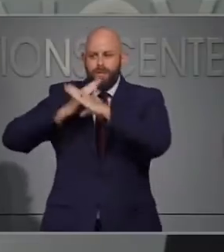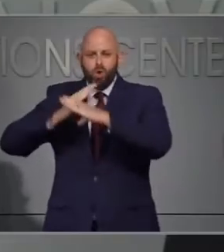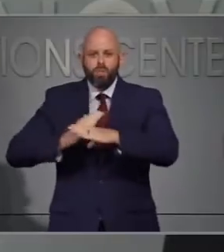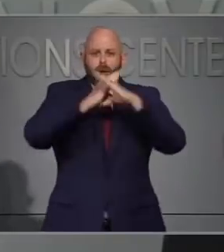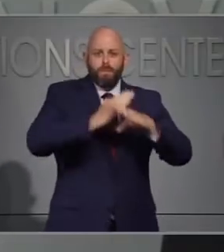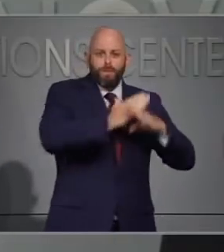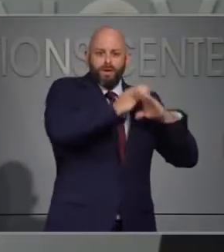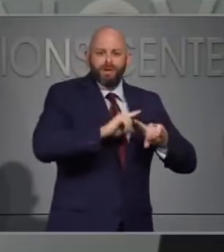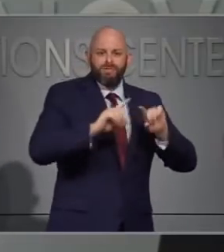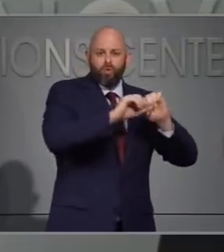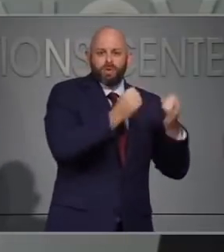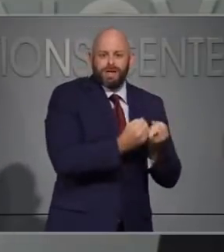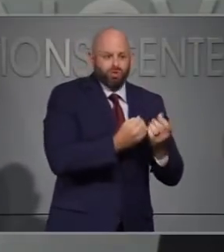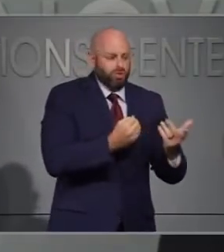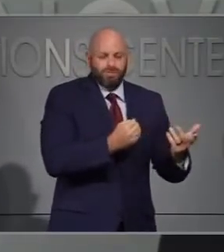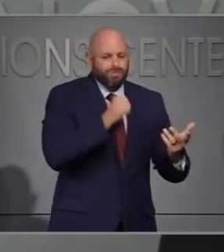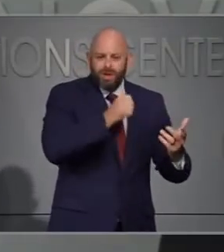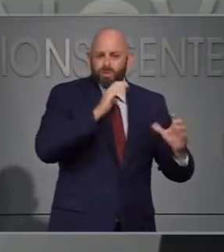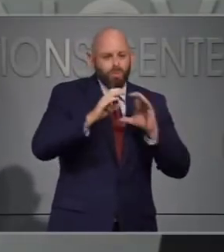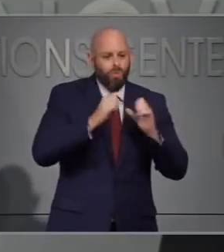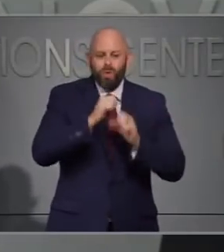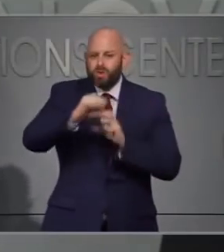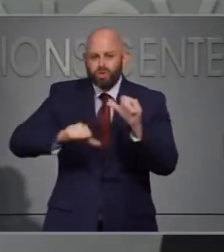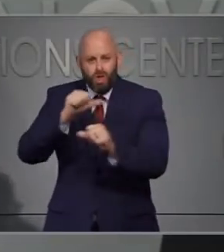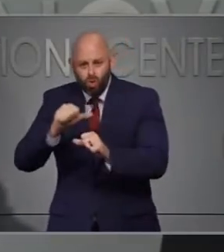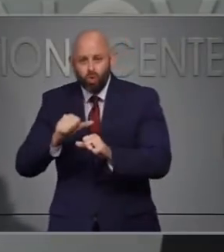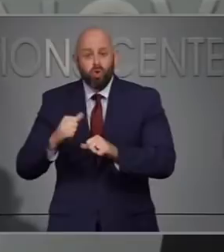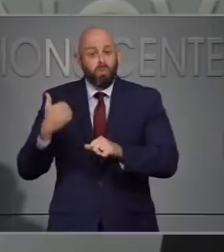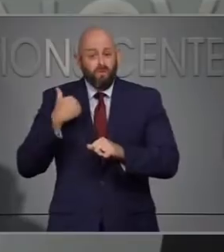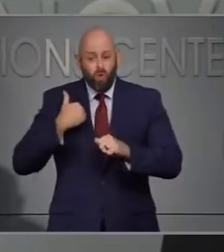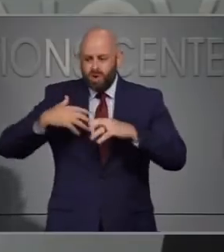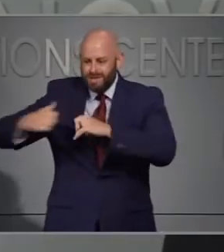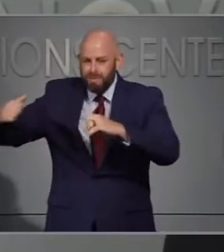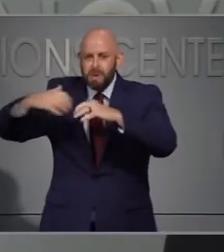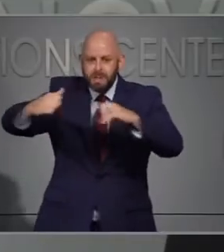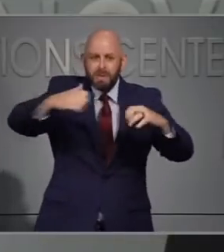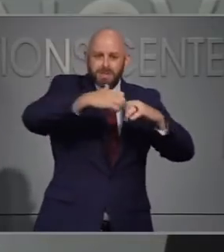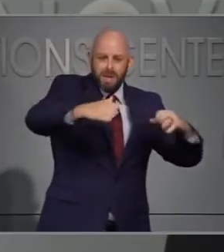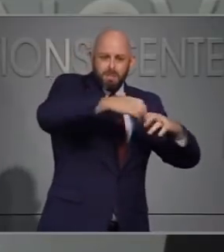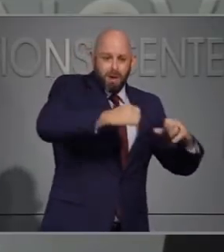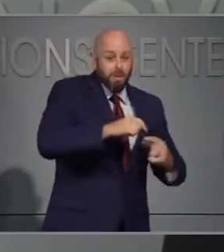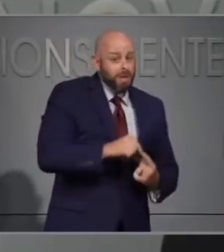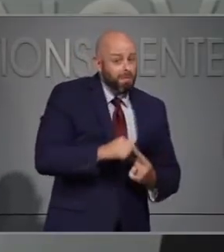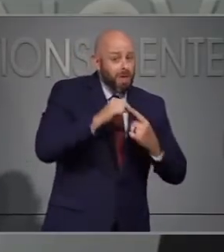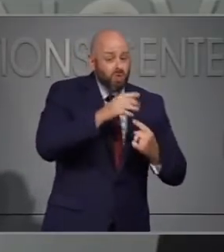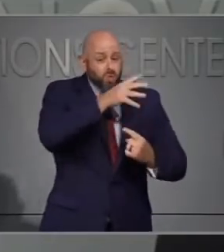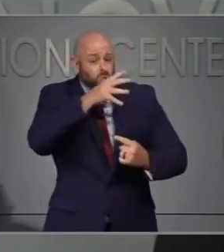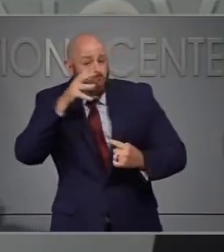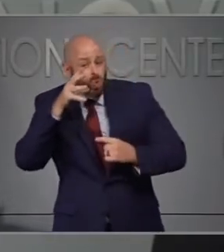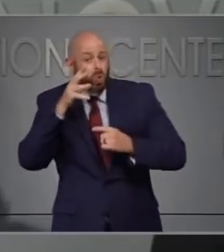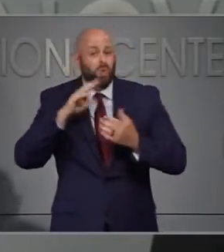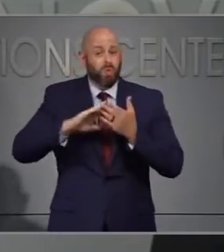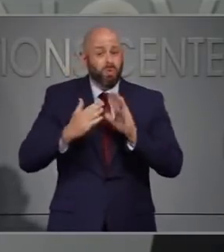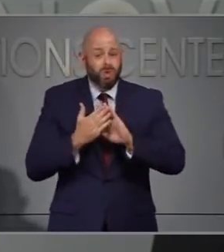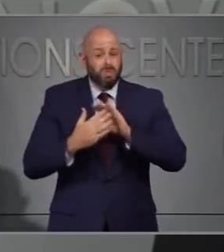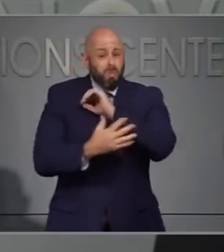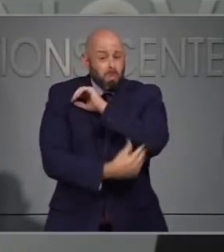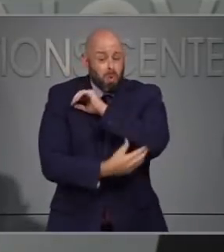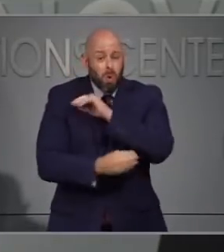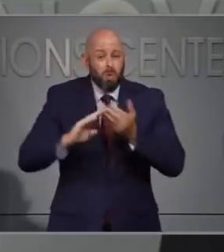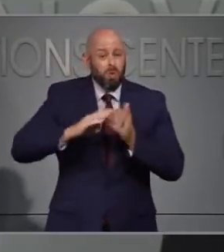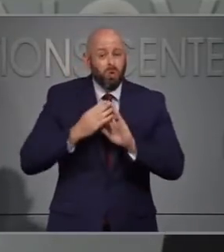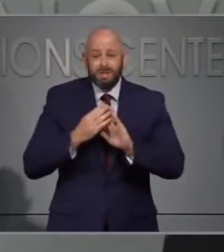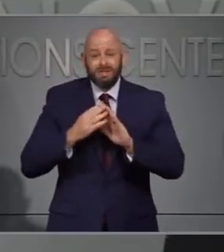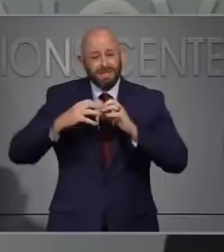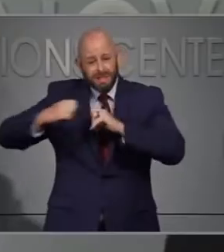to needed care and services, particularly in our rural communities. Those silos also exacerbate the health